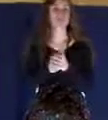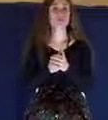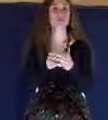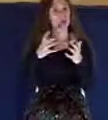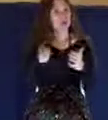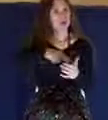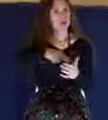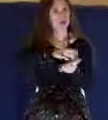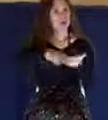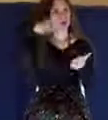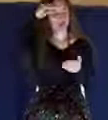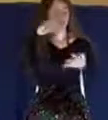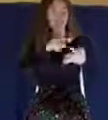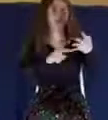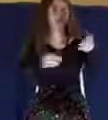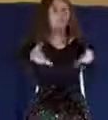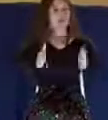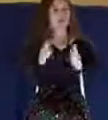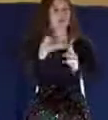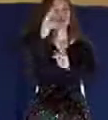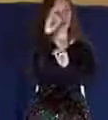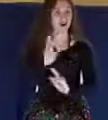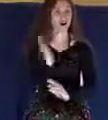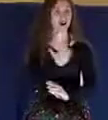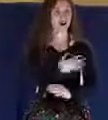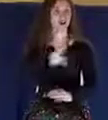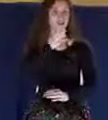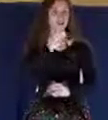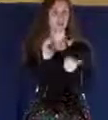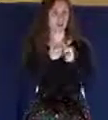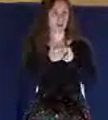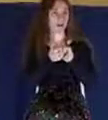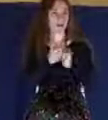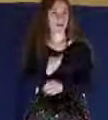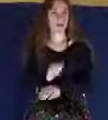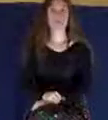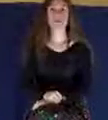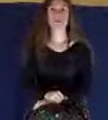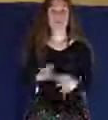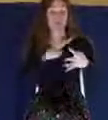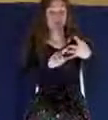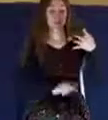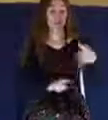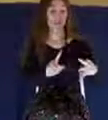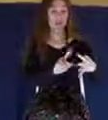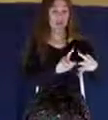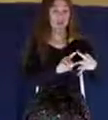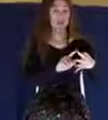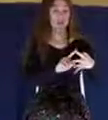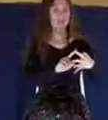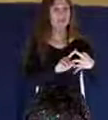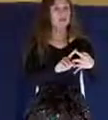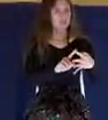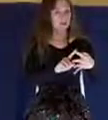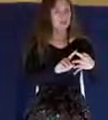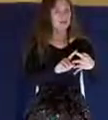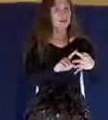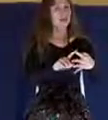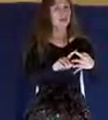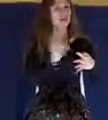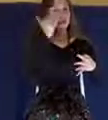four ways we can honor our mother that we can learn from this passage. And here's the first one. Number one, be mindful of her